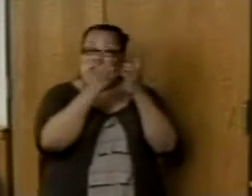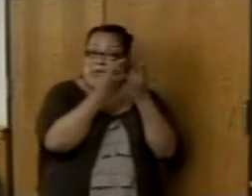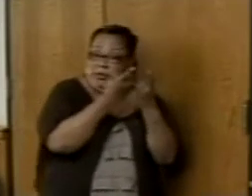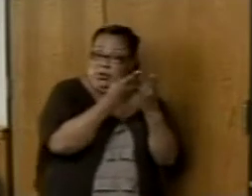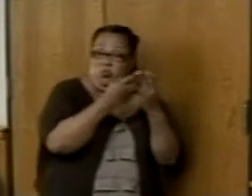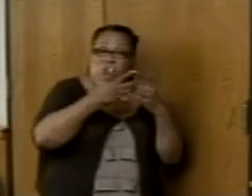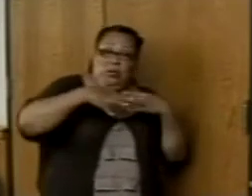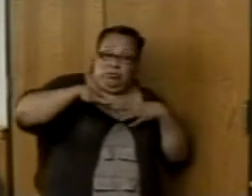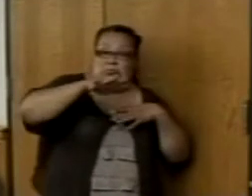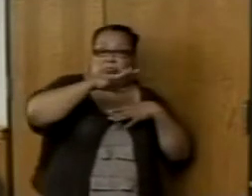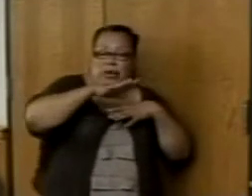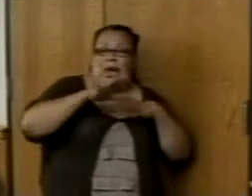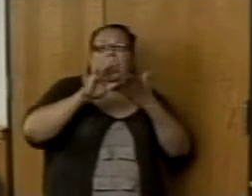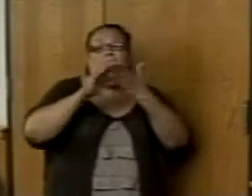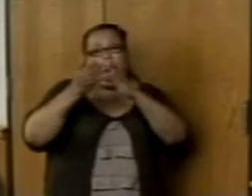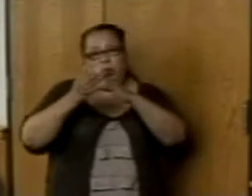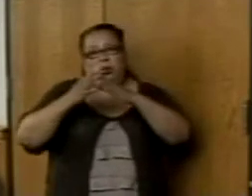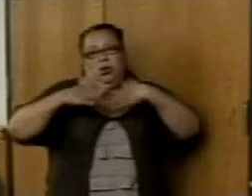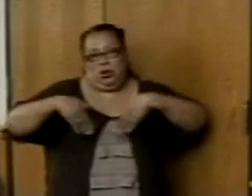in general.